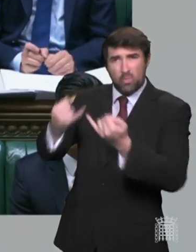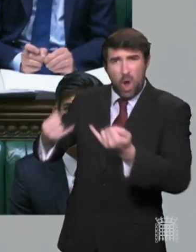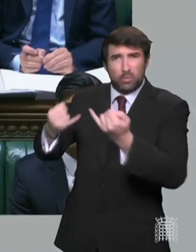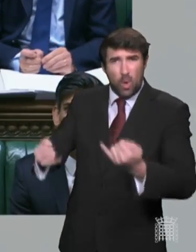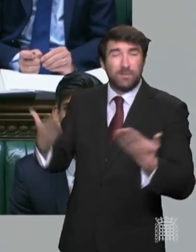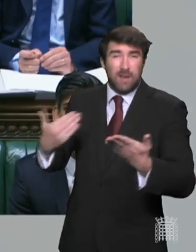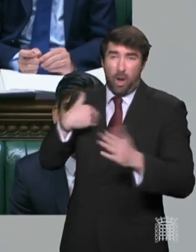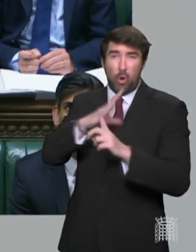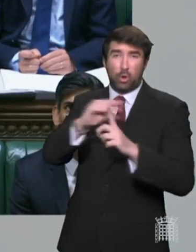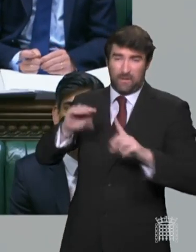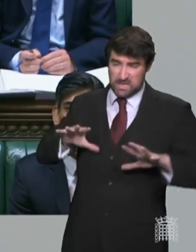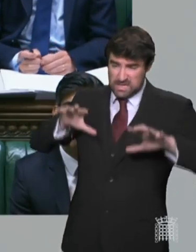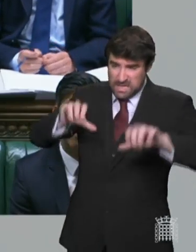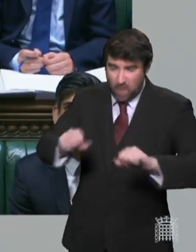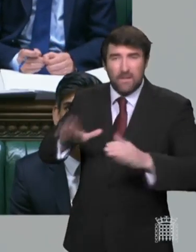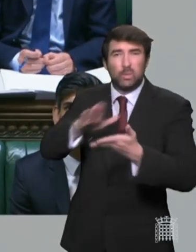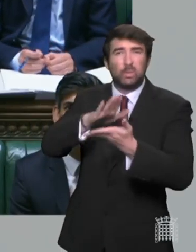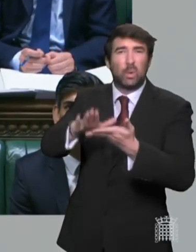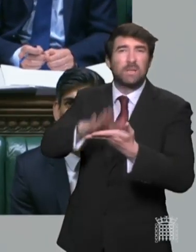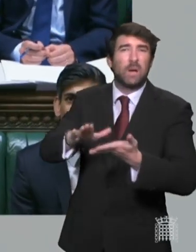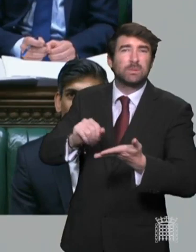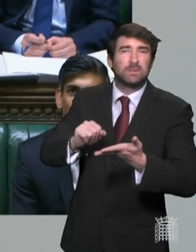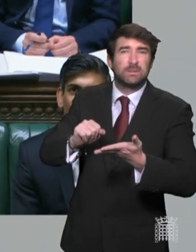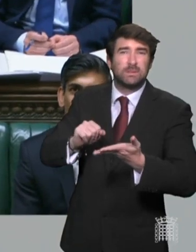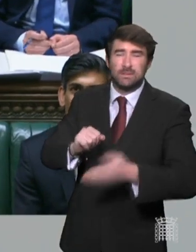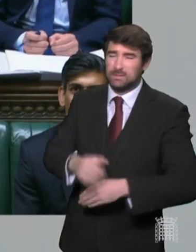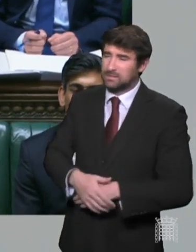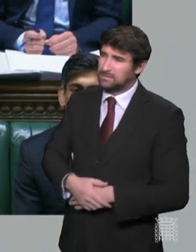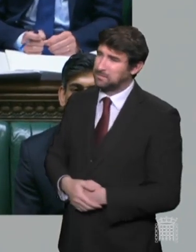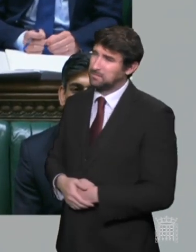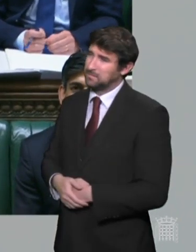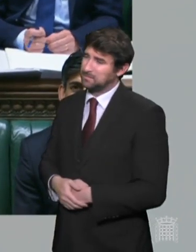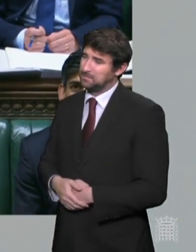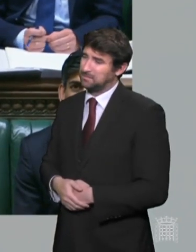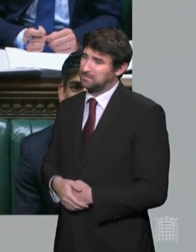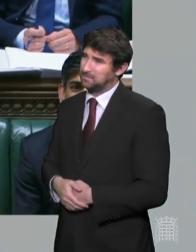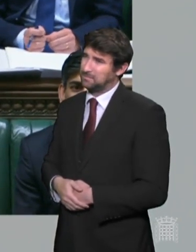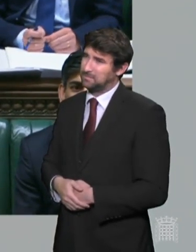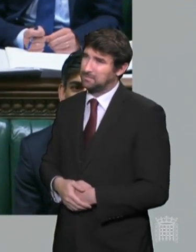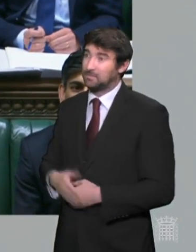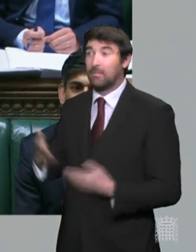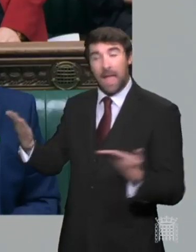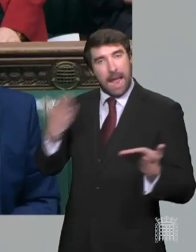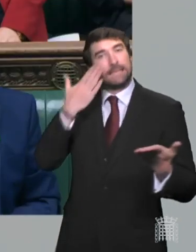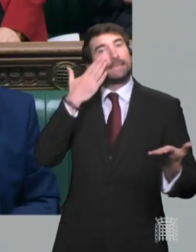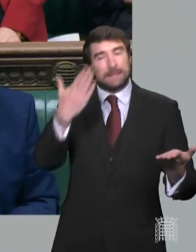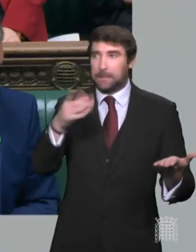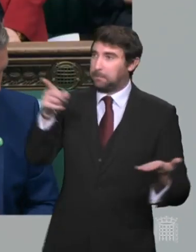of that minestrone of nonsense has floated a crouton of fact. He is going to vote against the